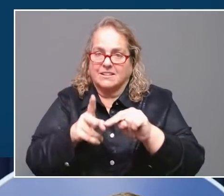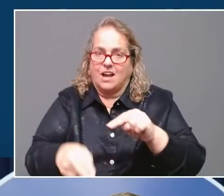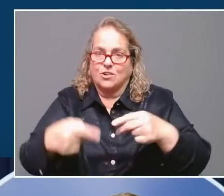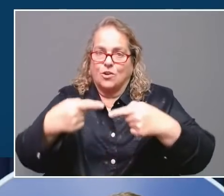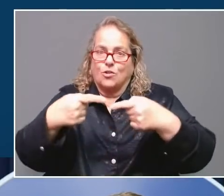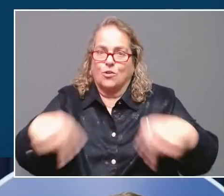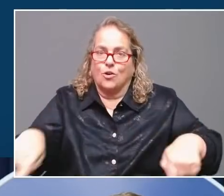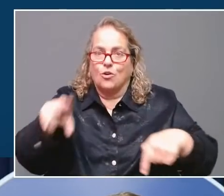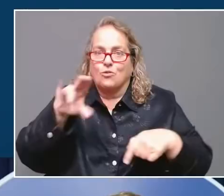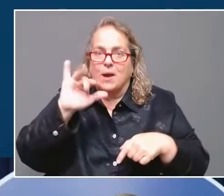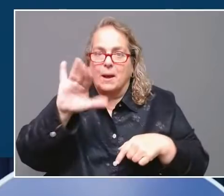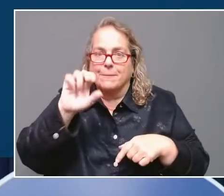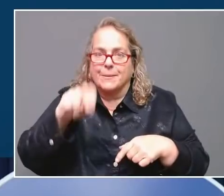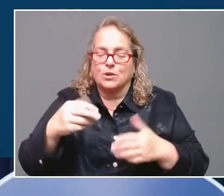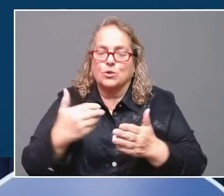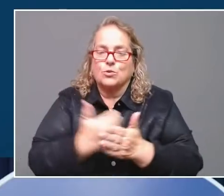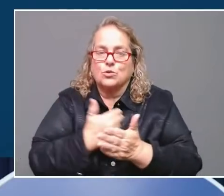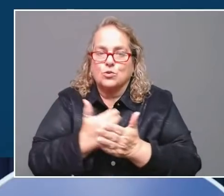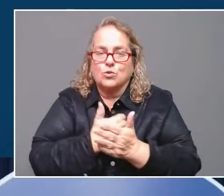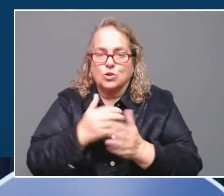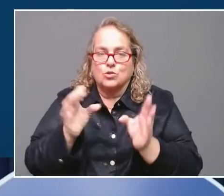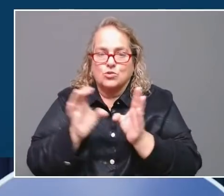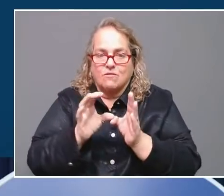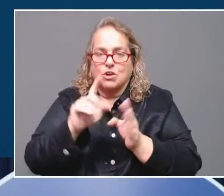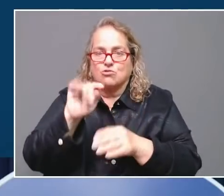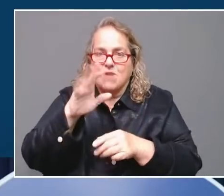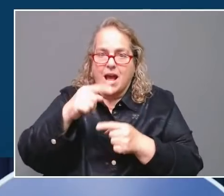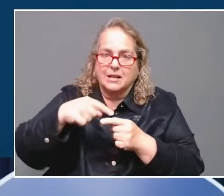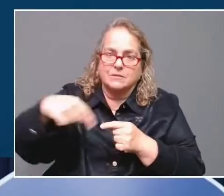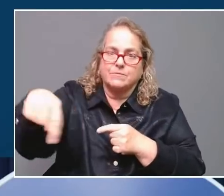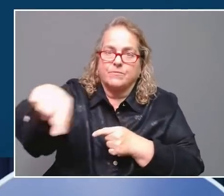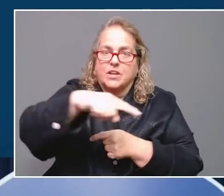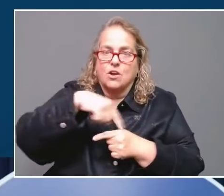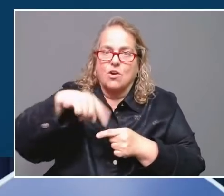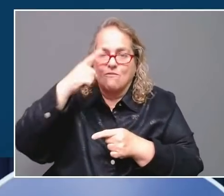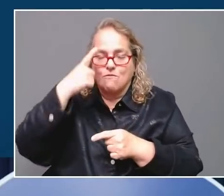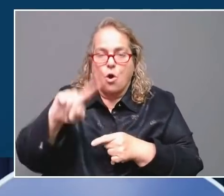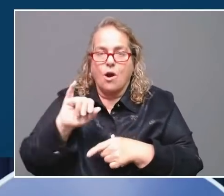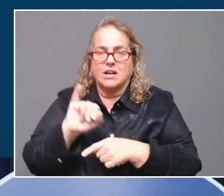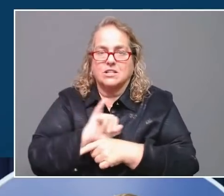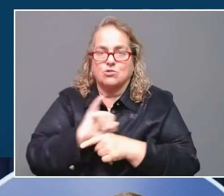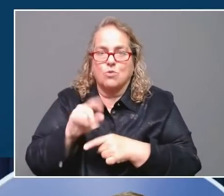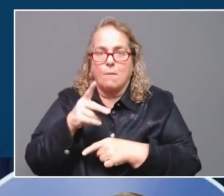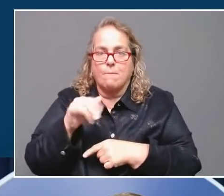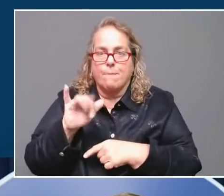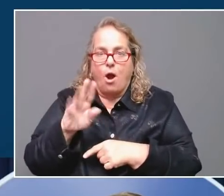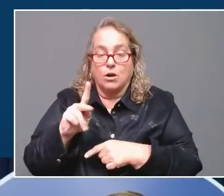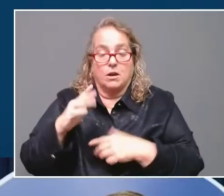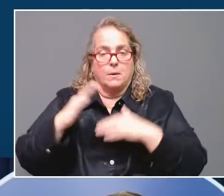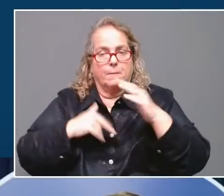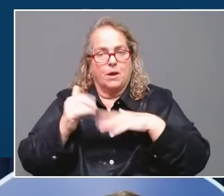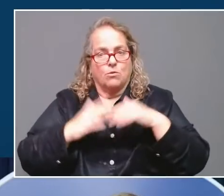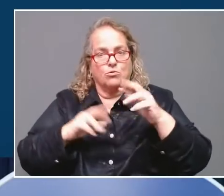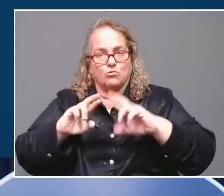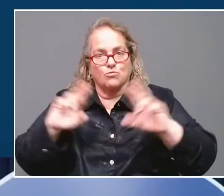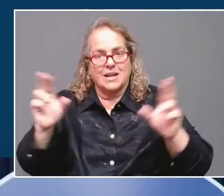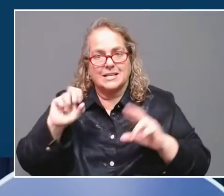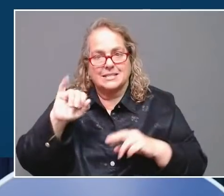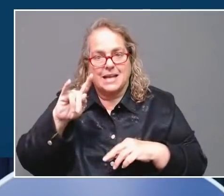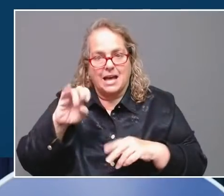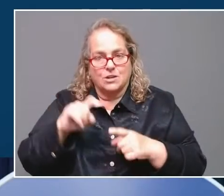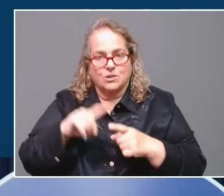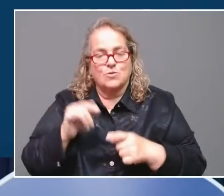certified track in the Richmond Industrial Park, bringing the total number of active Build Ready sites in the state to